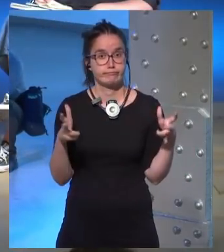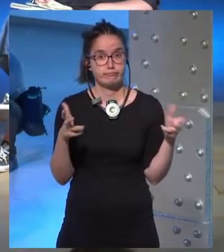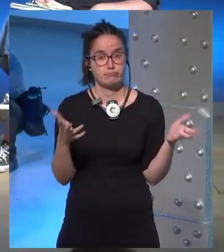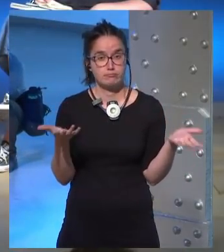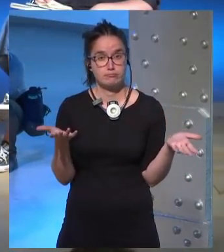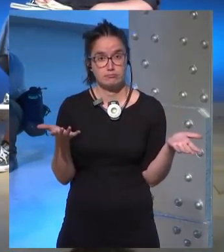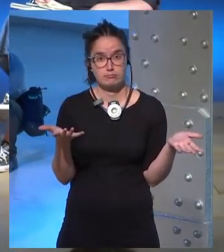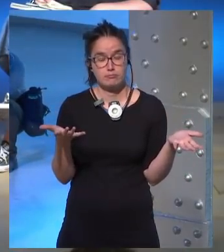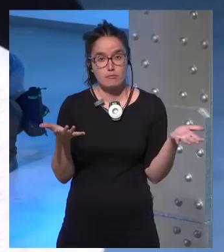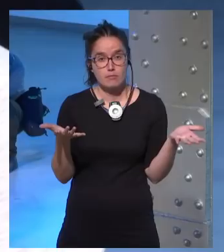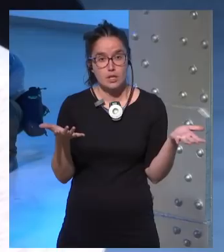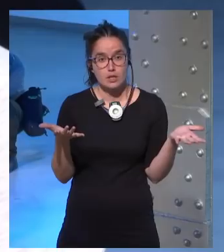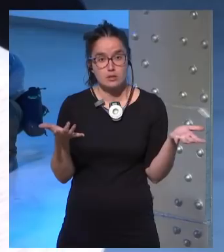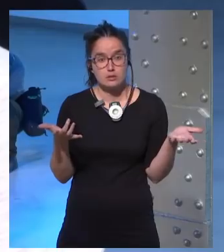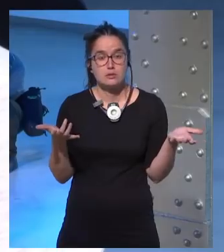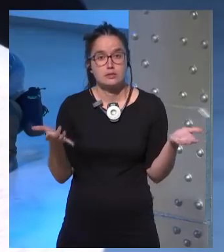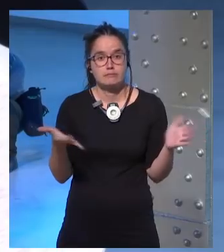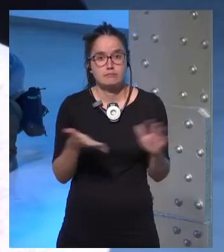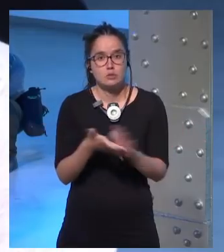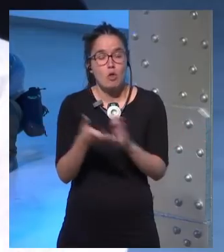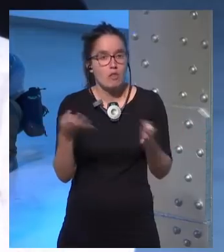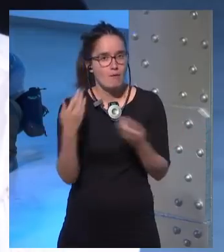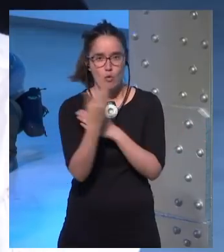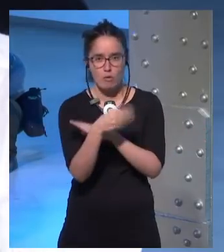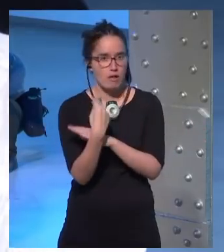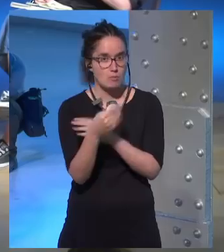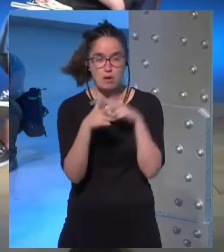of meat. So, yeah.